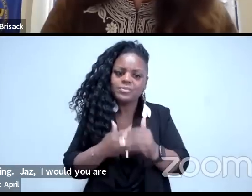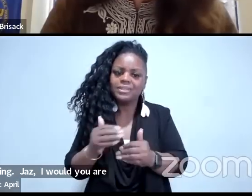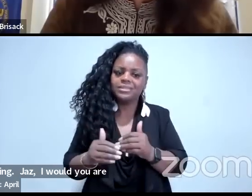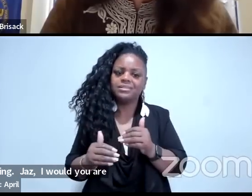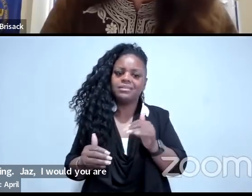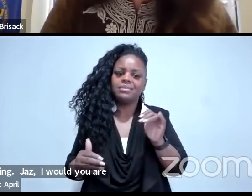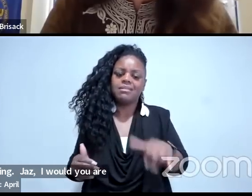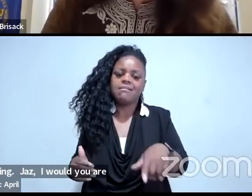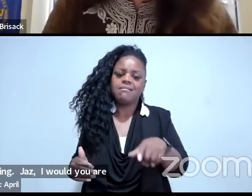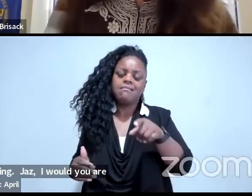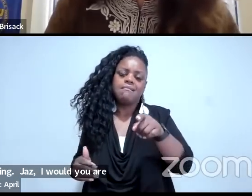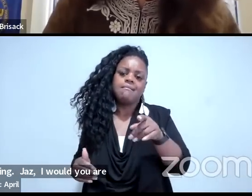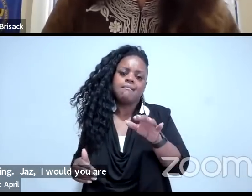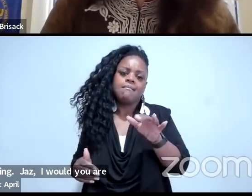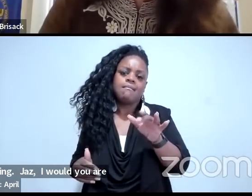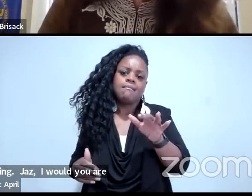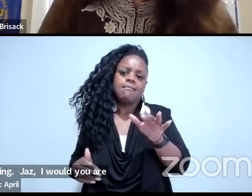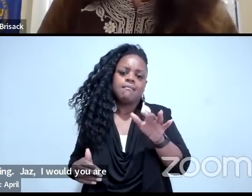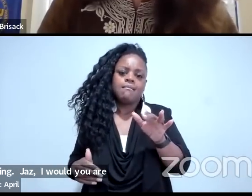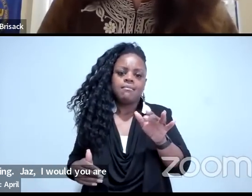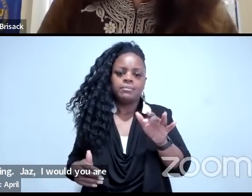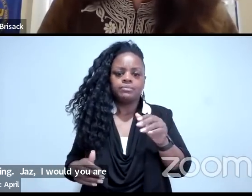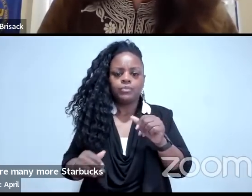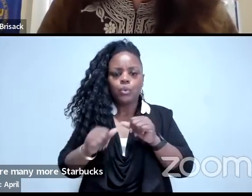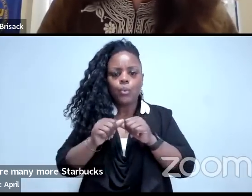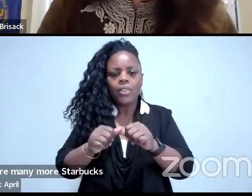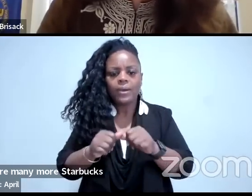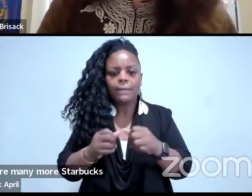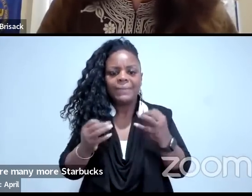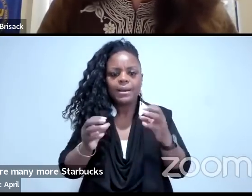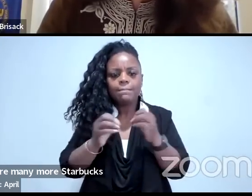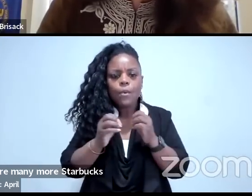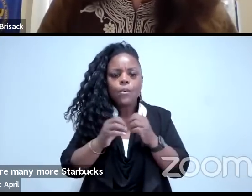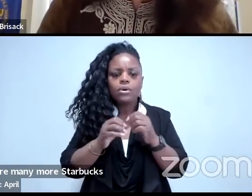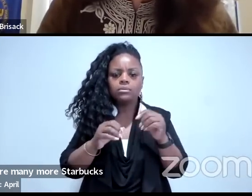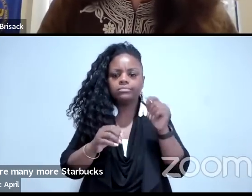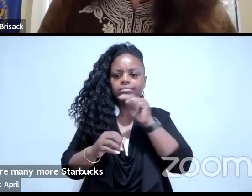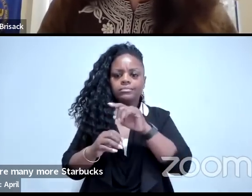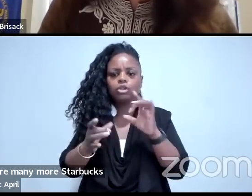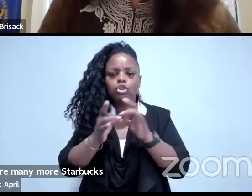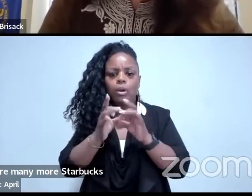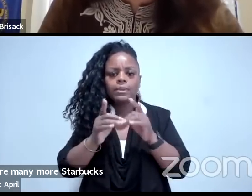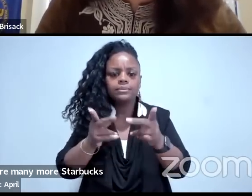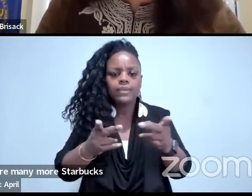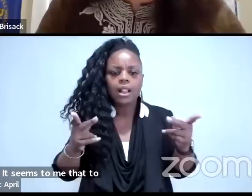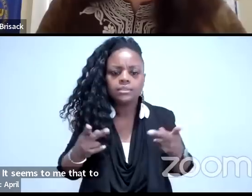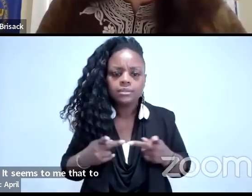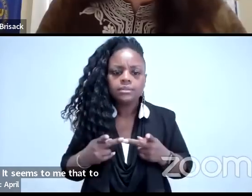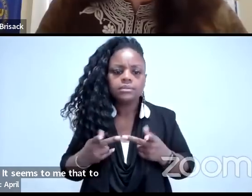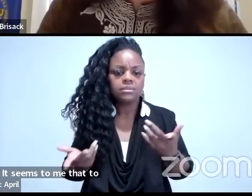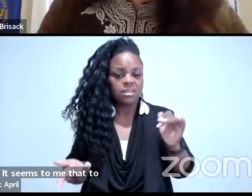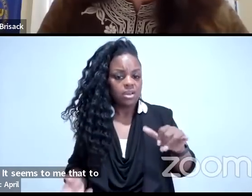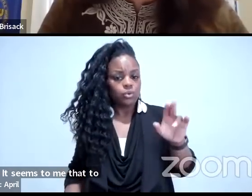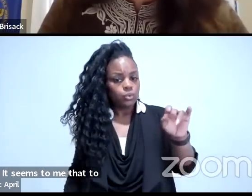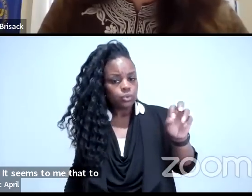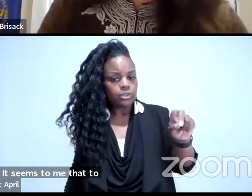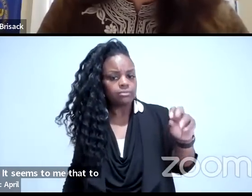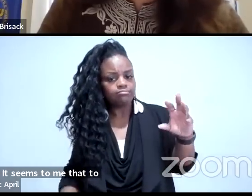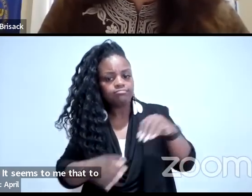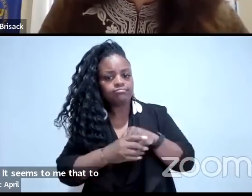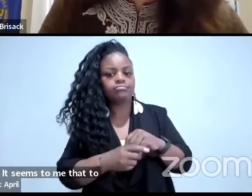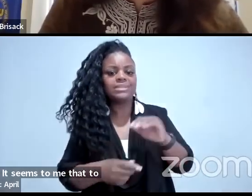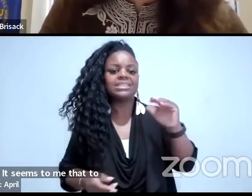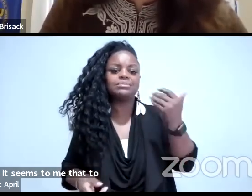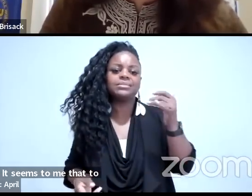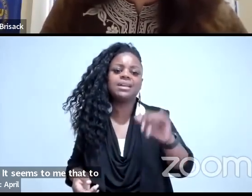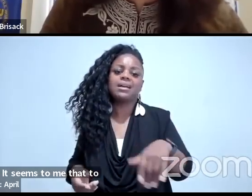be unionized, but it seems to me that to get someone like Howard Schultz to say, okay, you're the union, you're going to